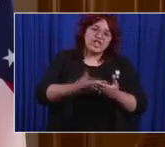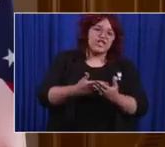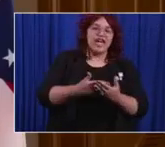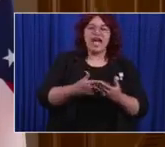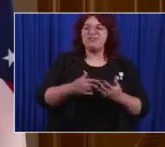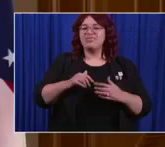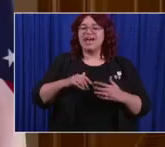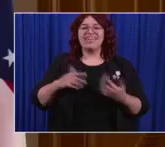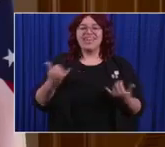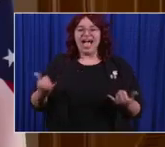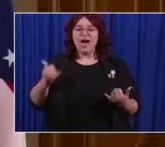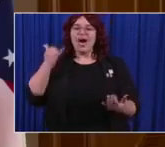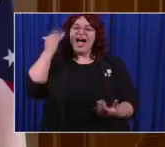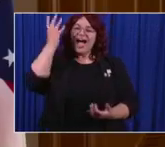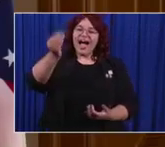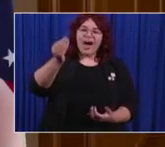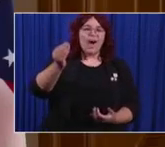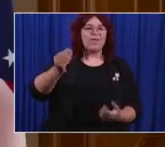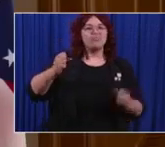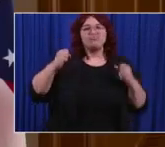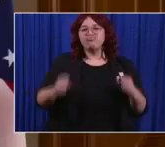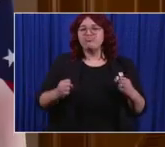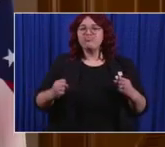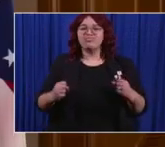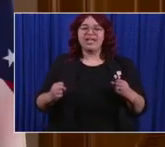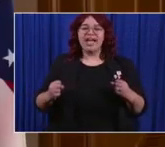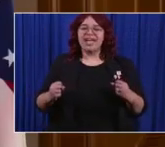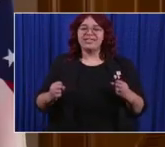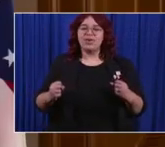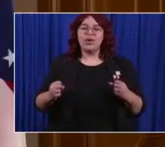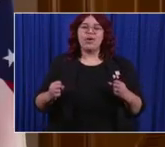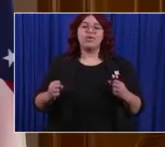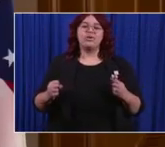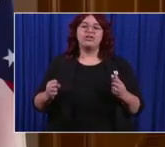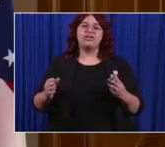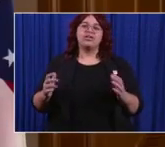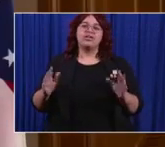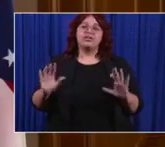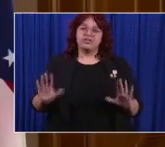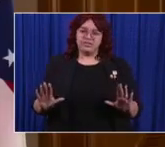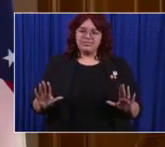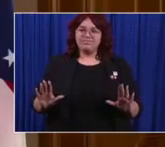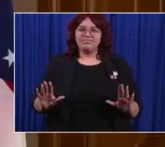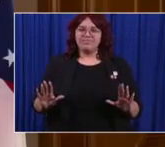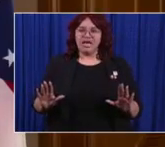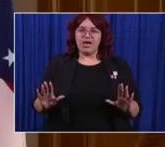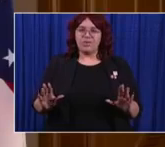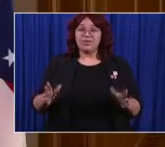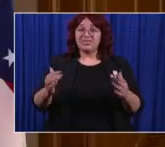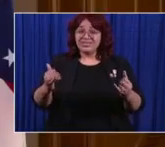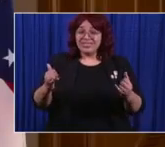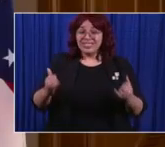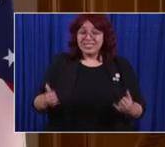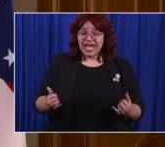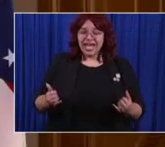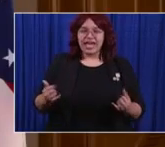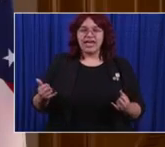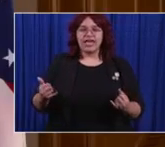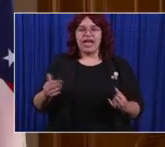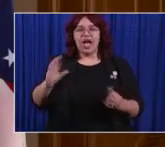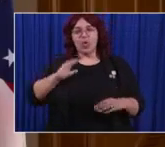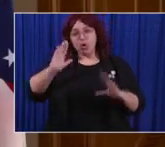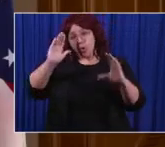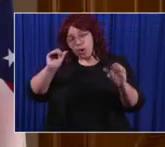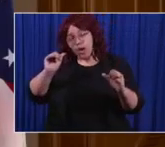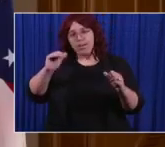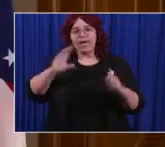out, I can come here today, I can do different things. So the whole game today is now on vaccination. That's what we